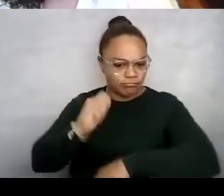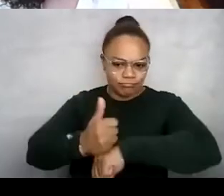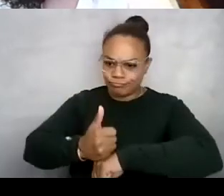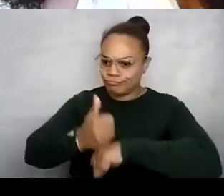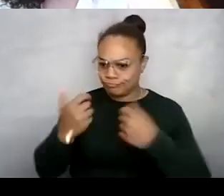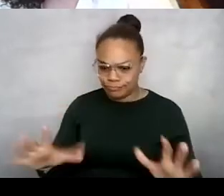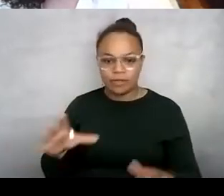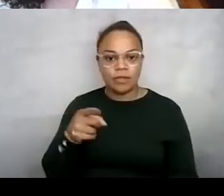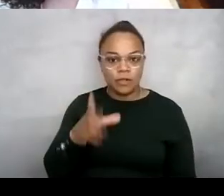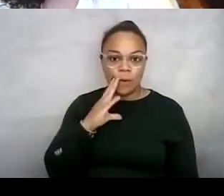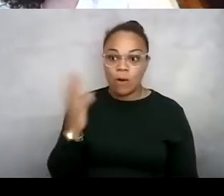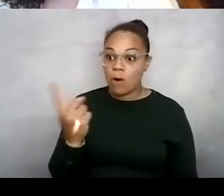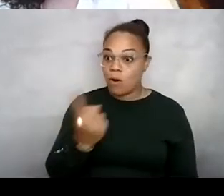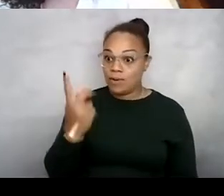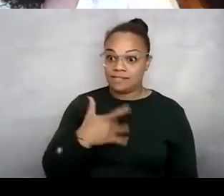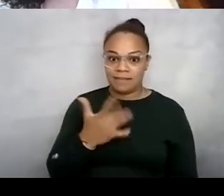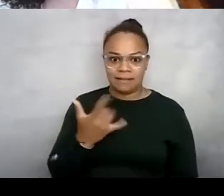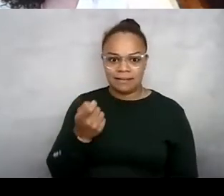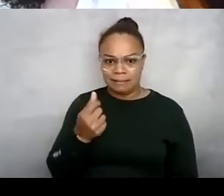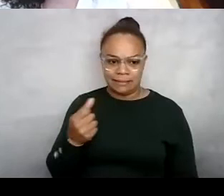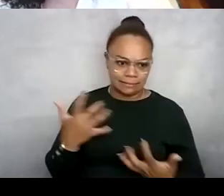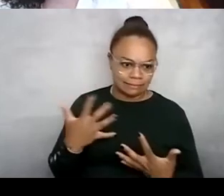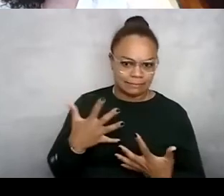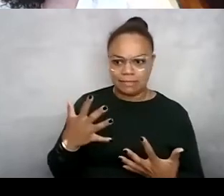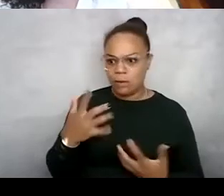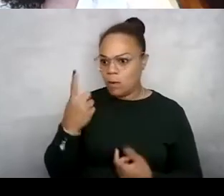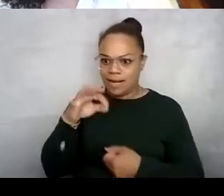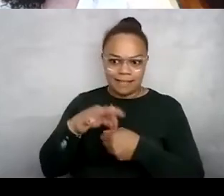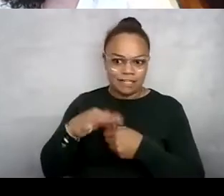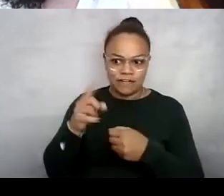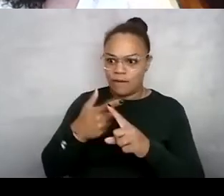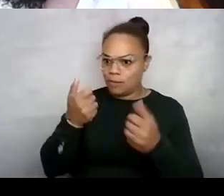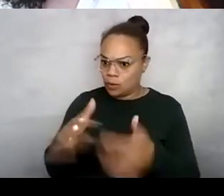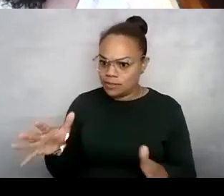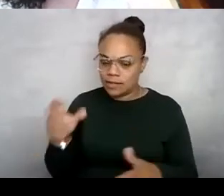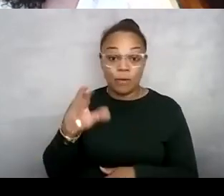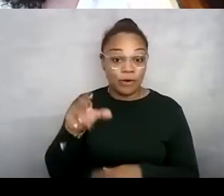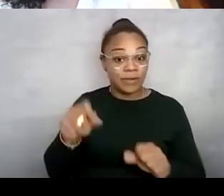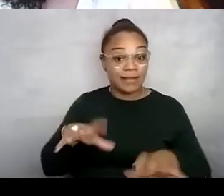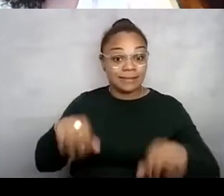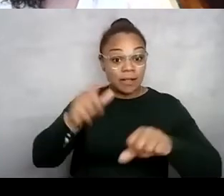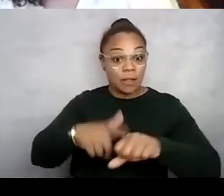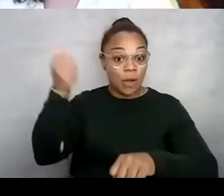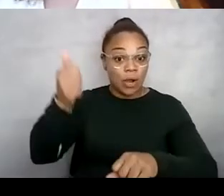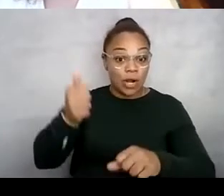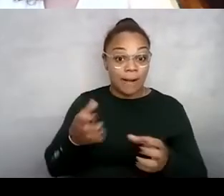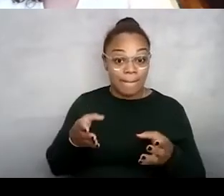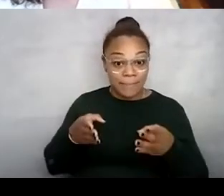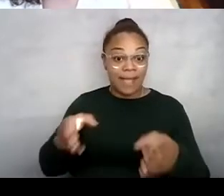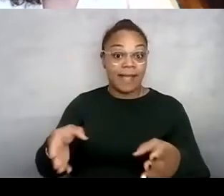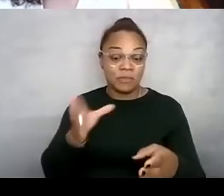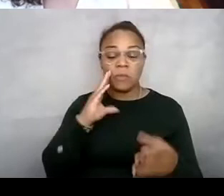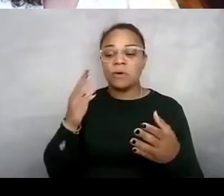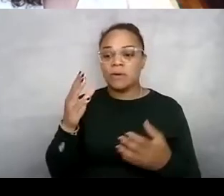be afraid that you're one election away from losing them, or you can take a longer path. You'll suffer some losses. It'll take a longer